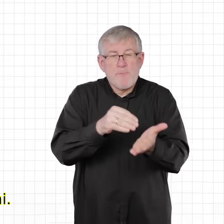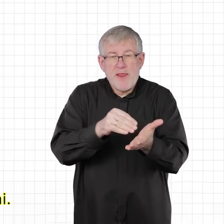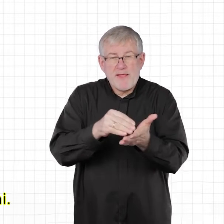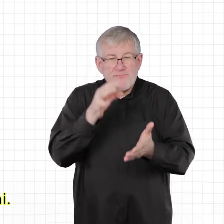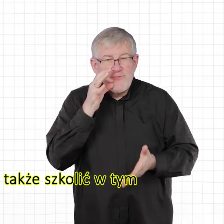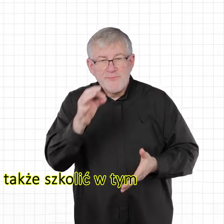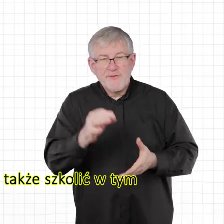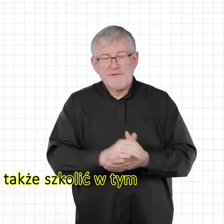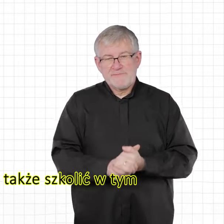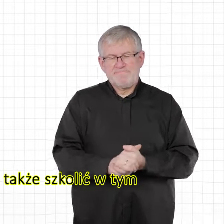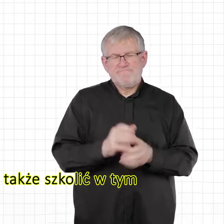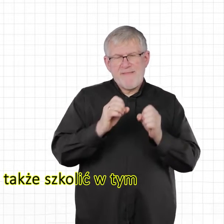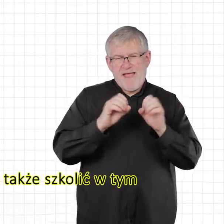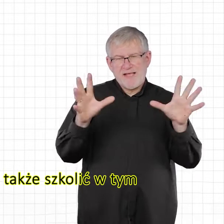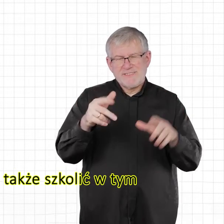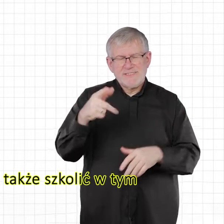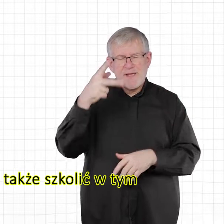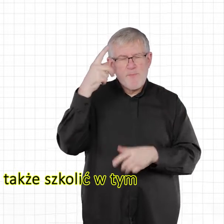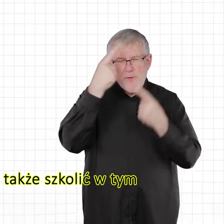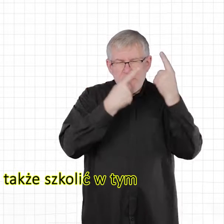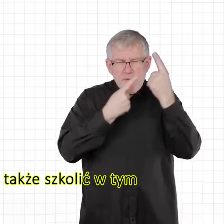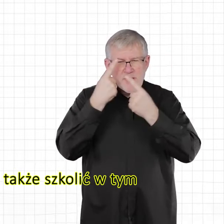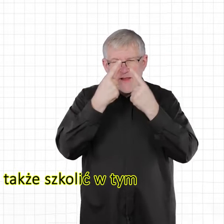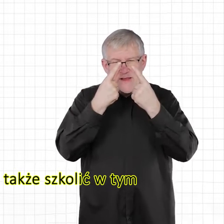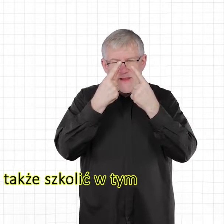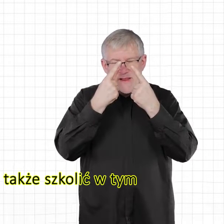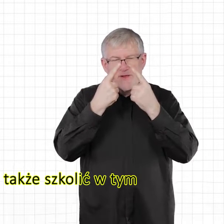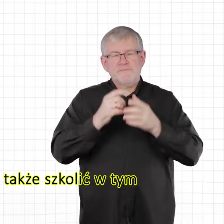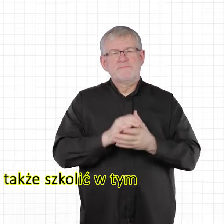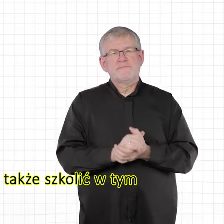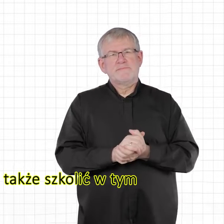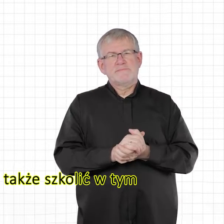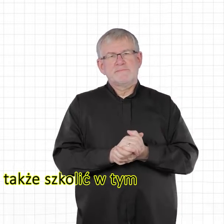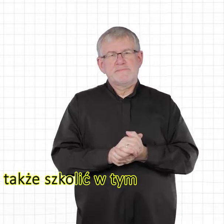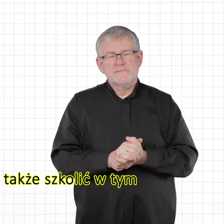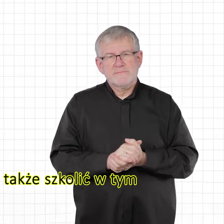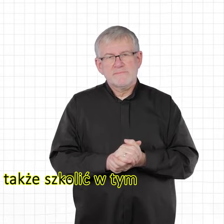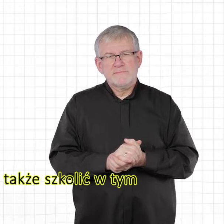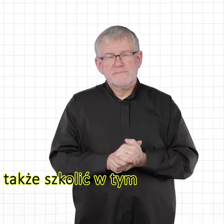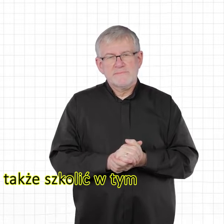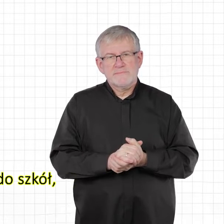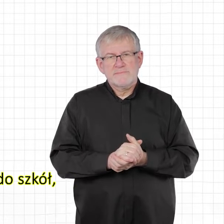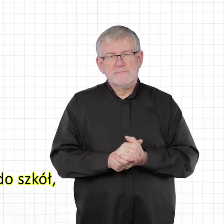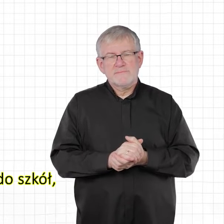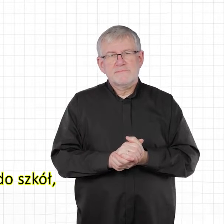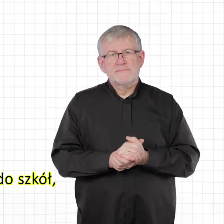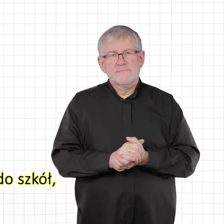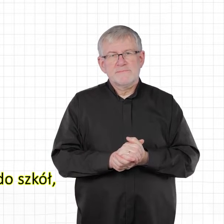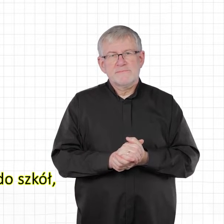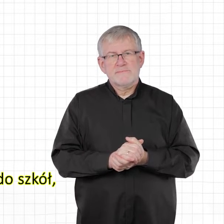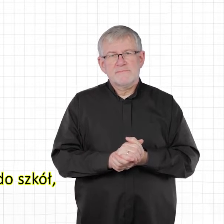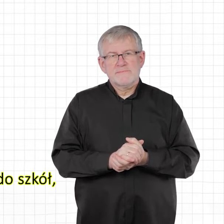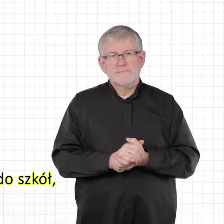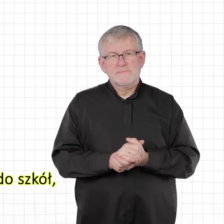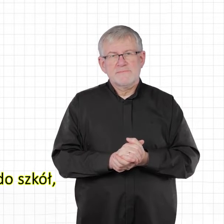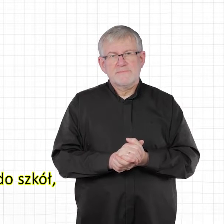to. And my job is to remind them and to support them and train them. And I, for